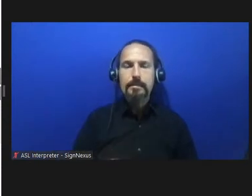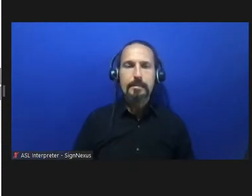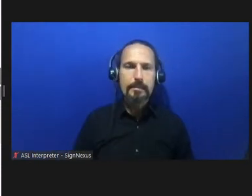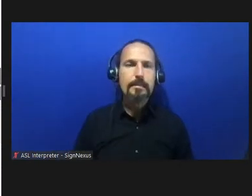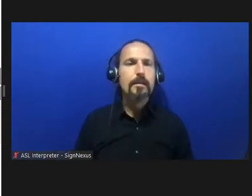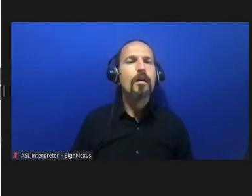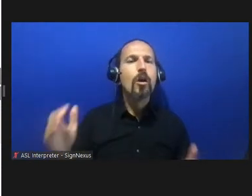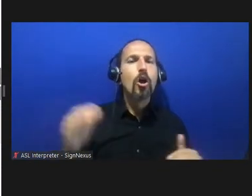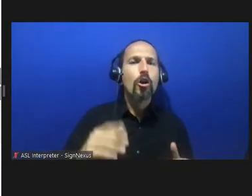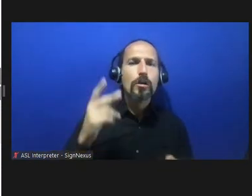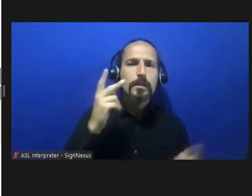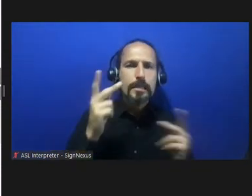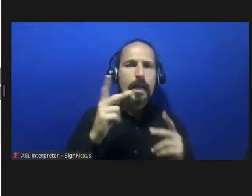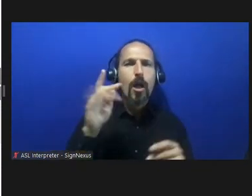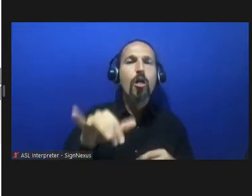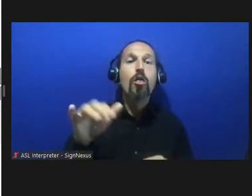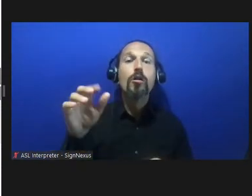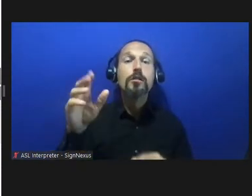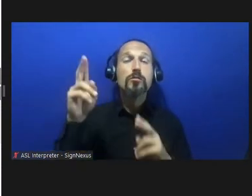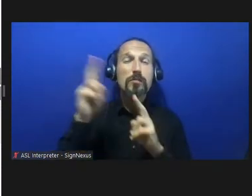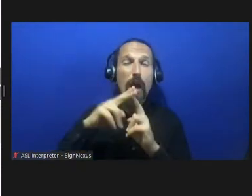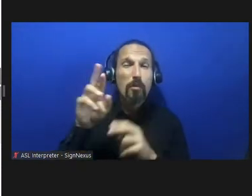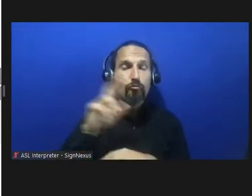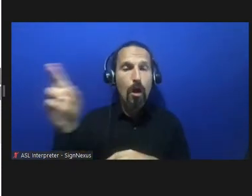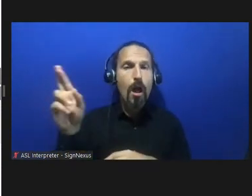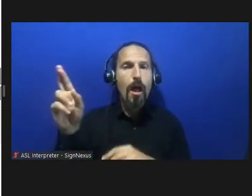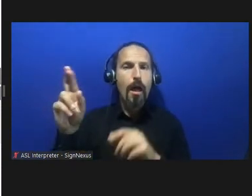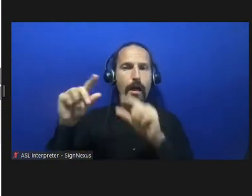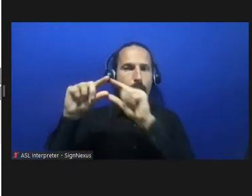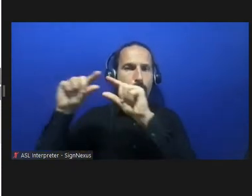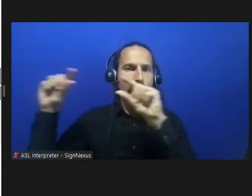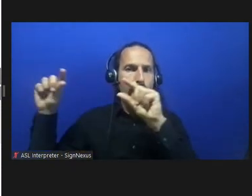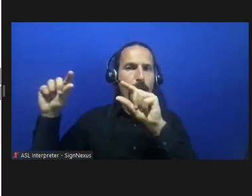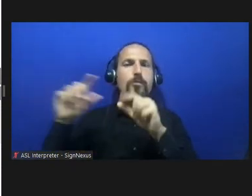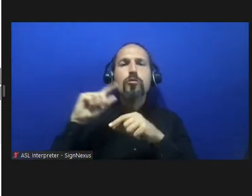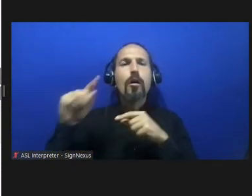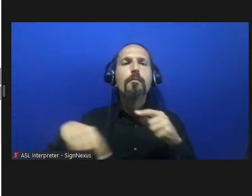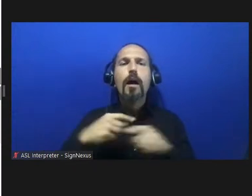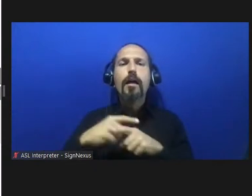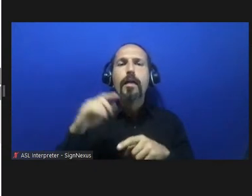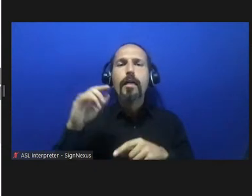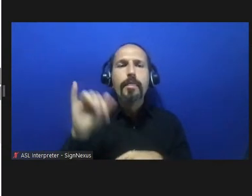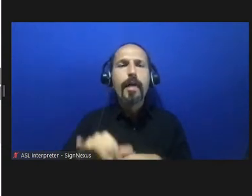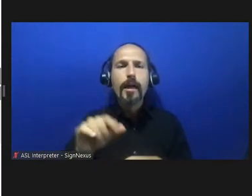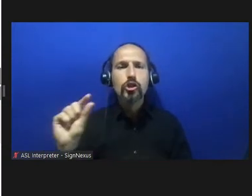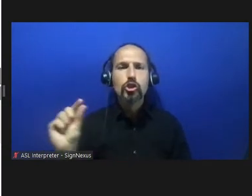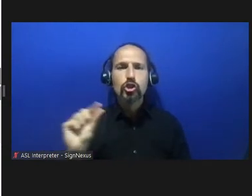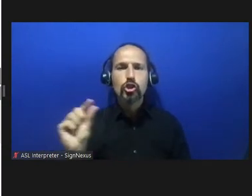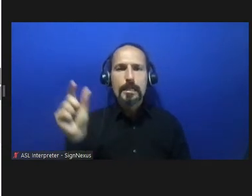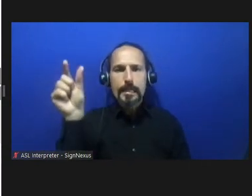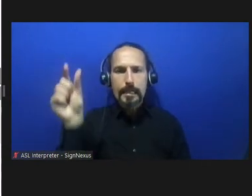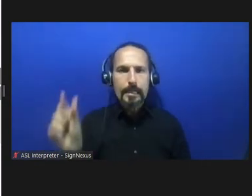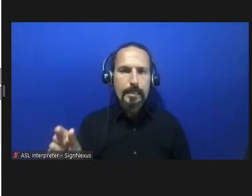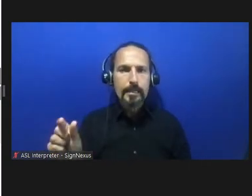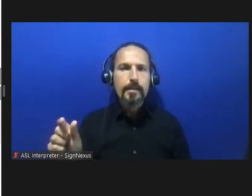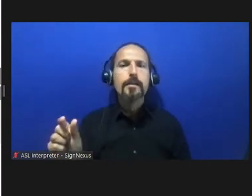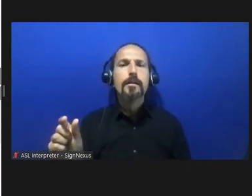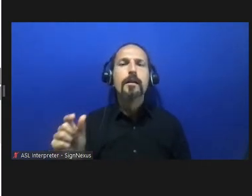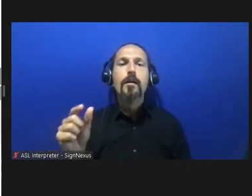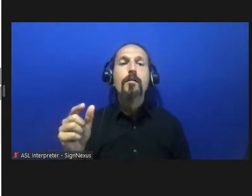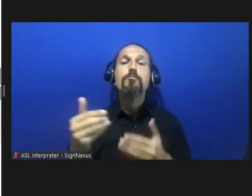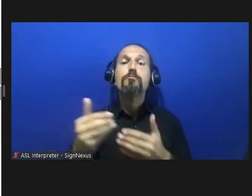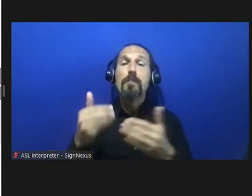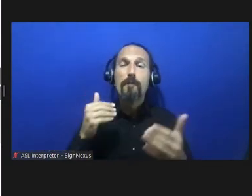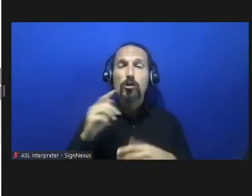note the call out in the upper right and recall what i mentioned regarding tolling scenario g earlier during our early